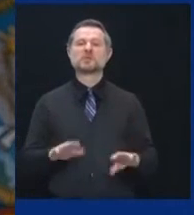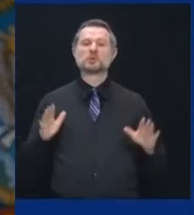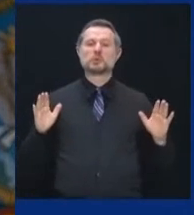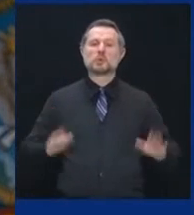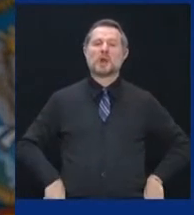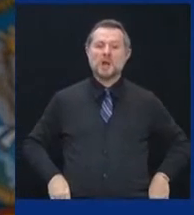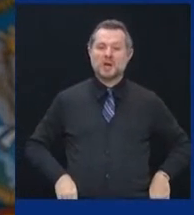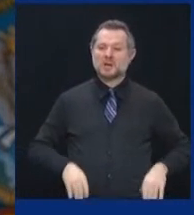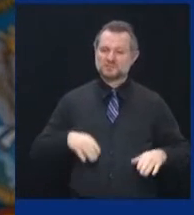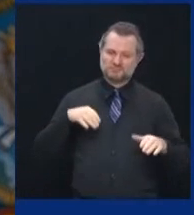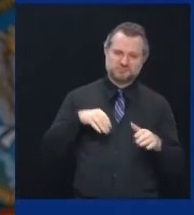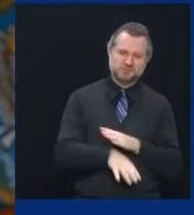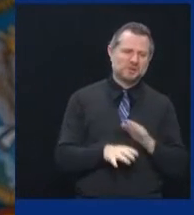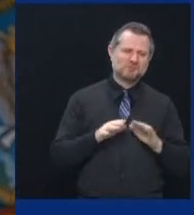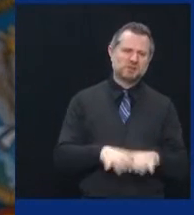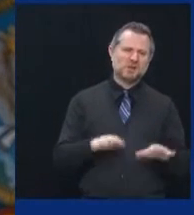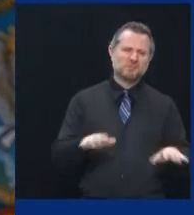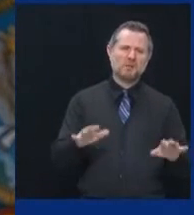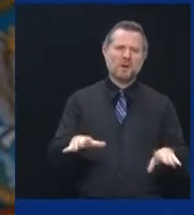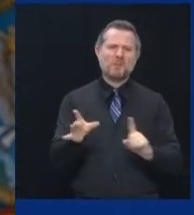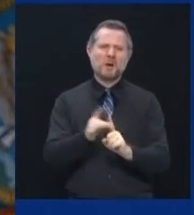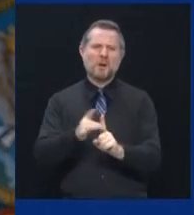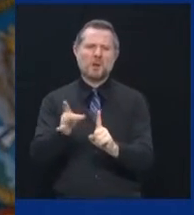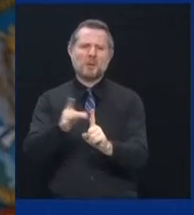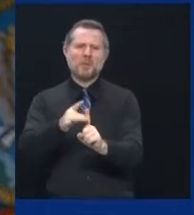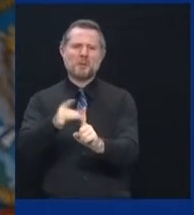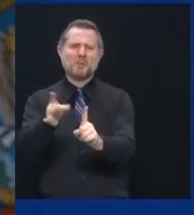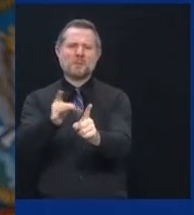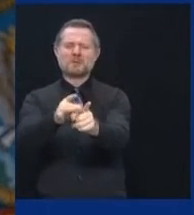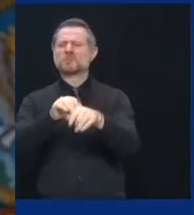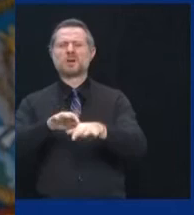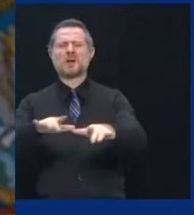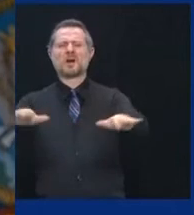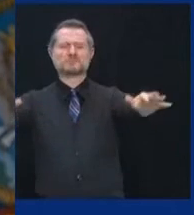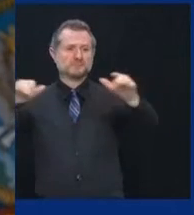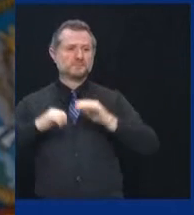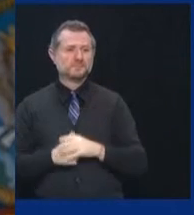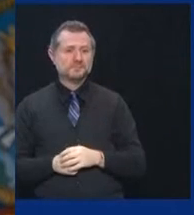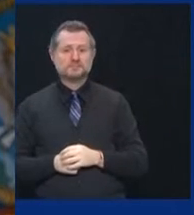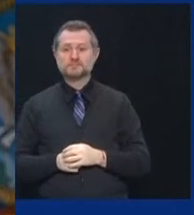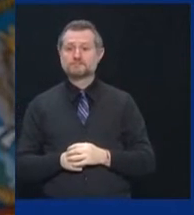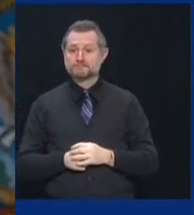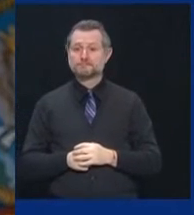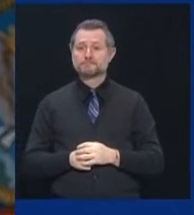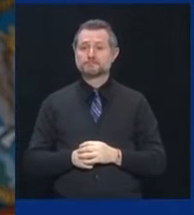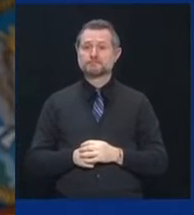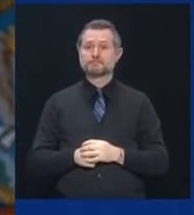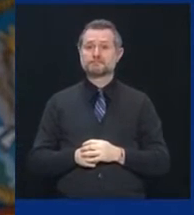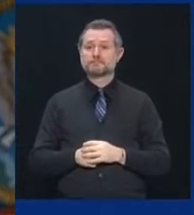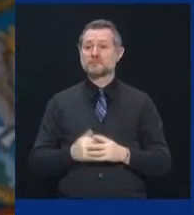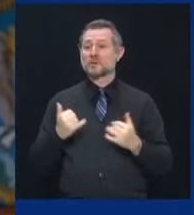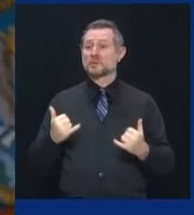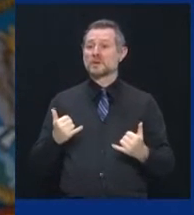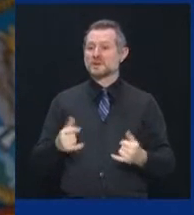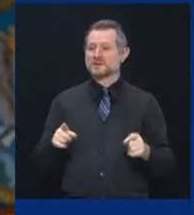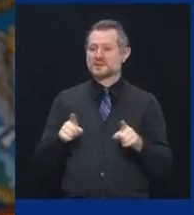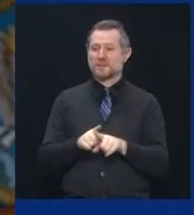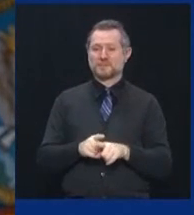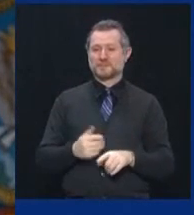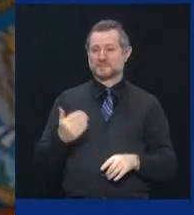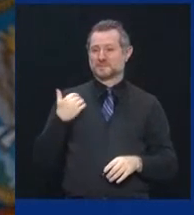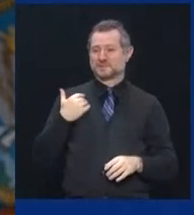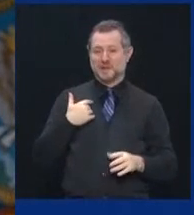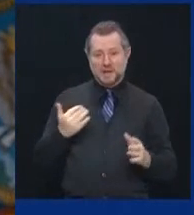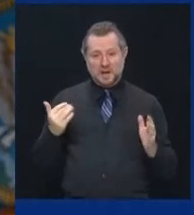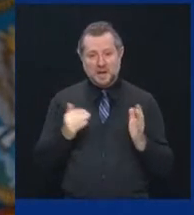us and had been coming for months. We just saw the same federal negligence reenacted